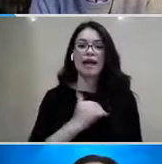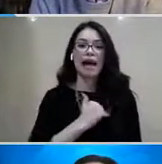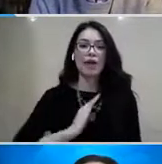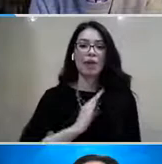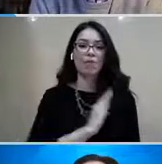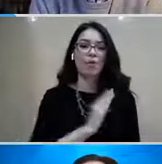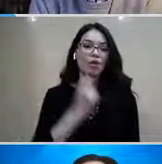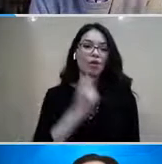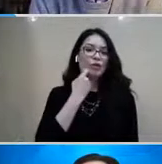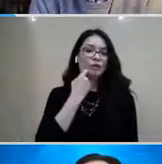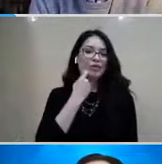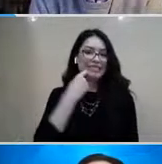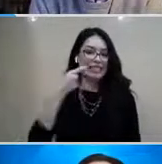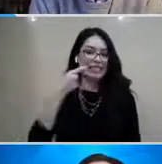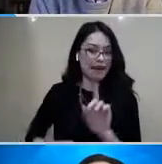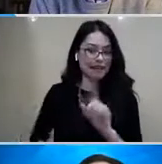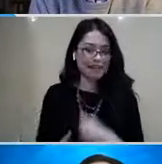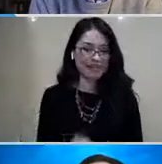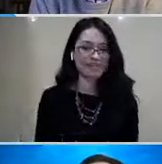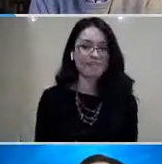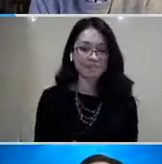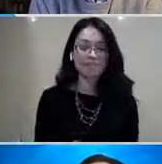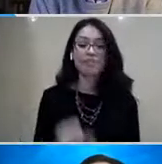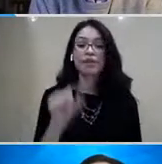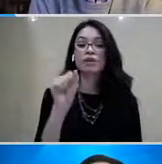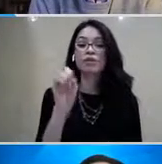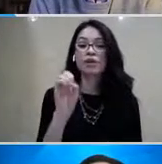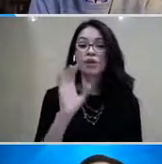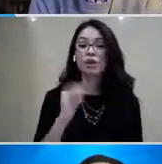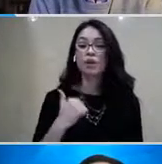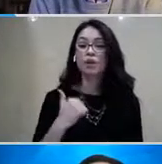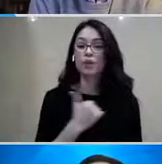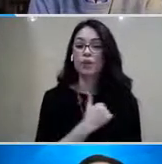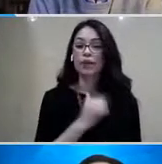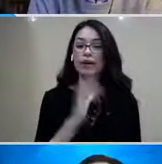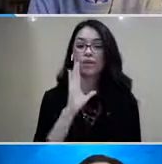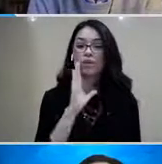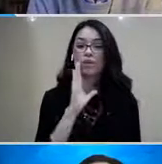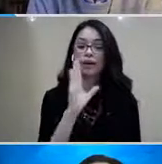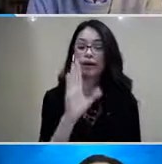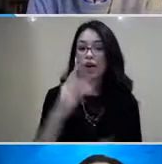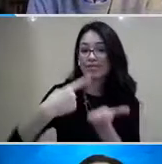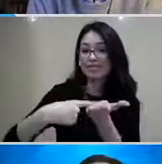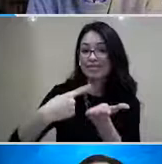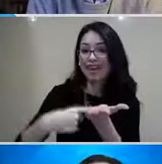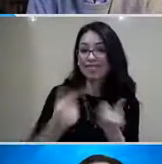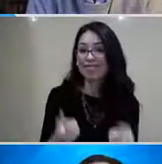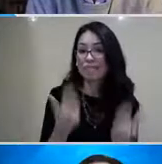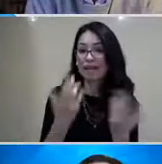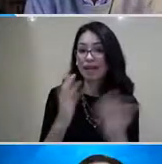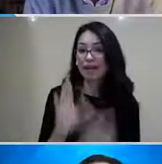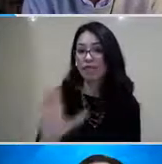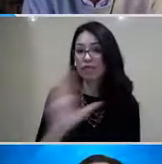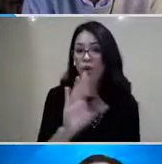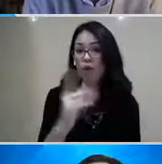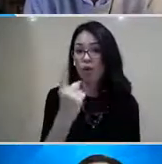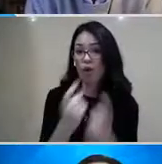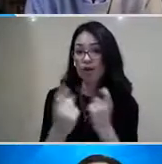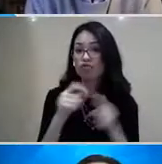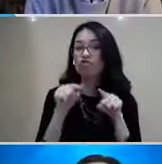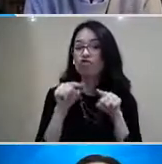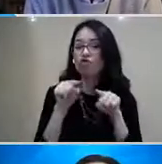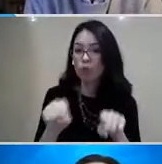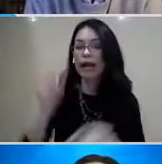months. So we will cover many of your questions during the presentation by